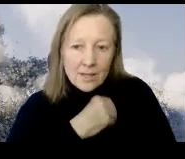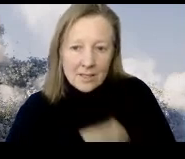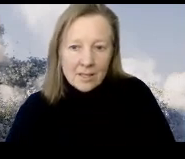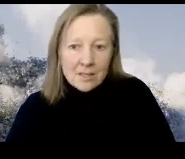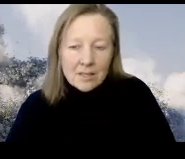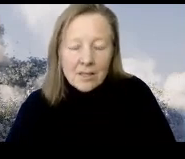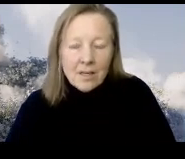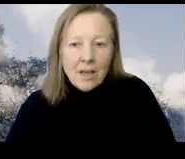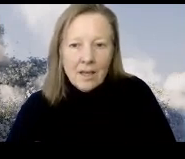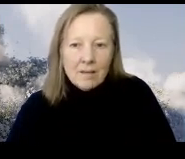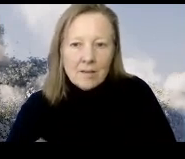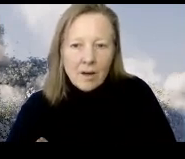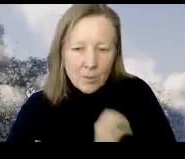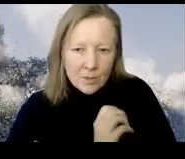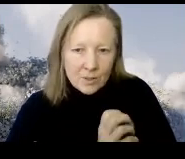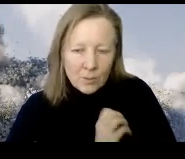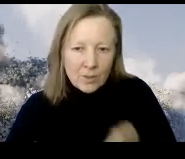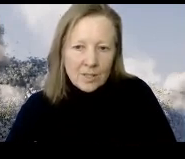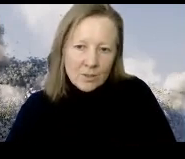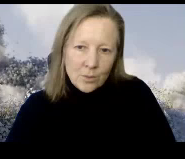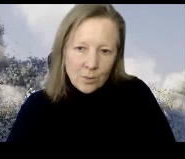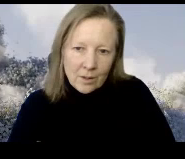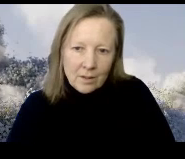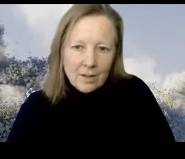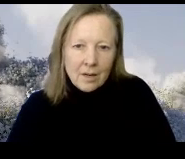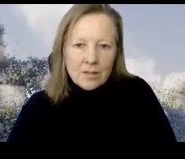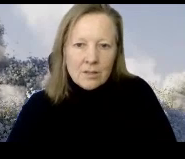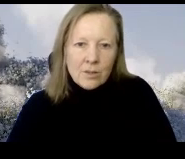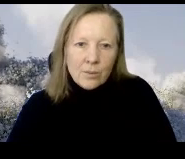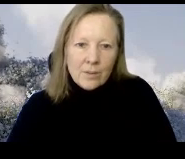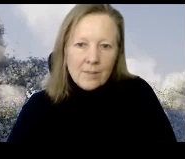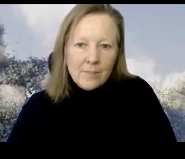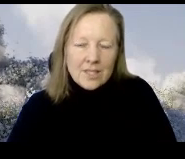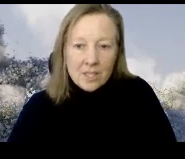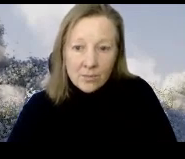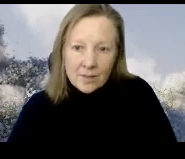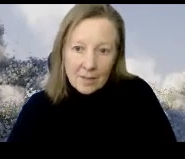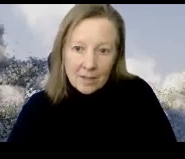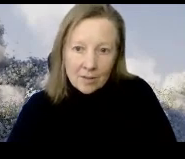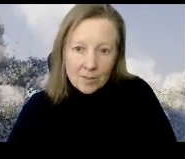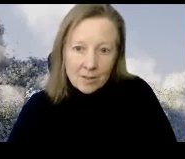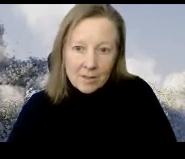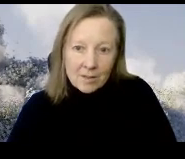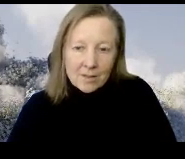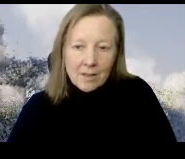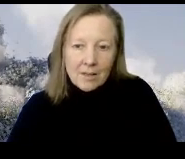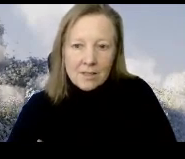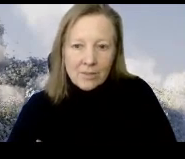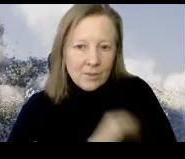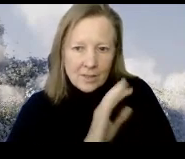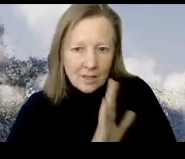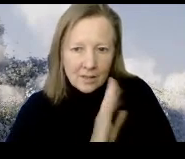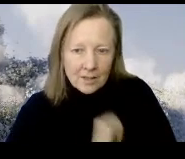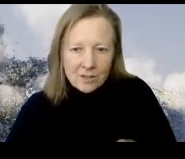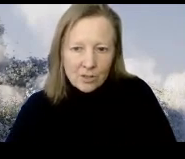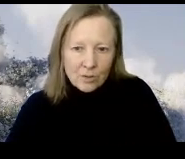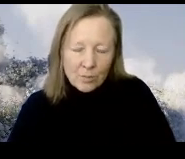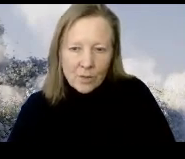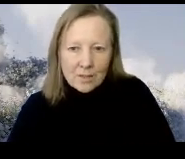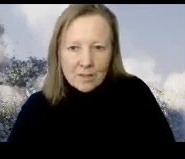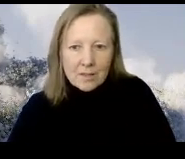to ISANS, and our person who works here is Olga. So it's different than Manitoba Start, and it's different than any of